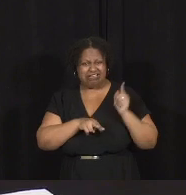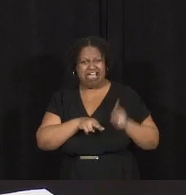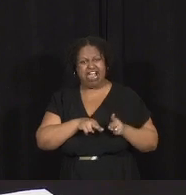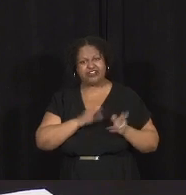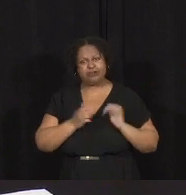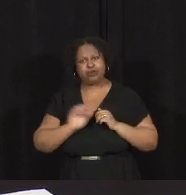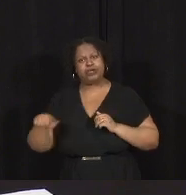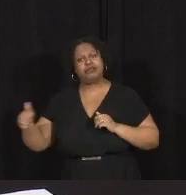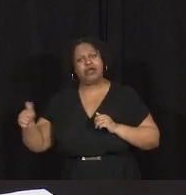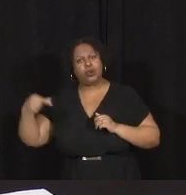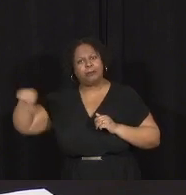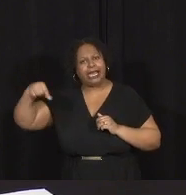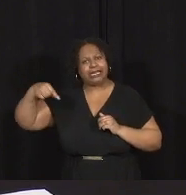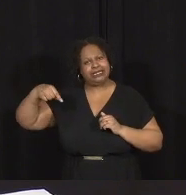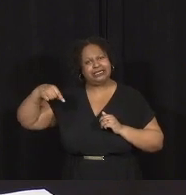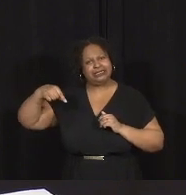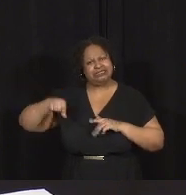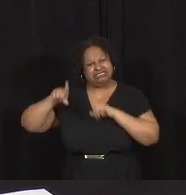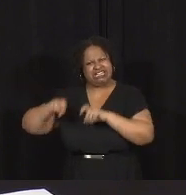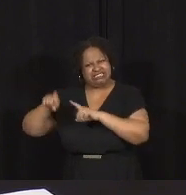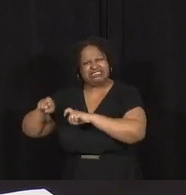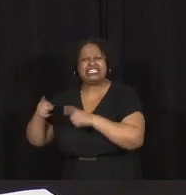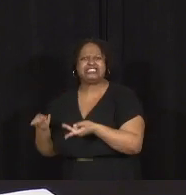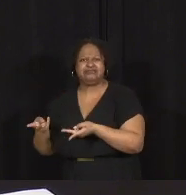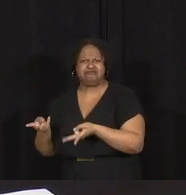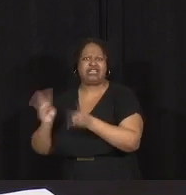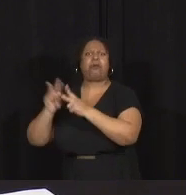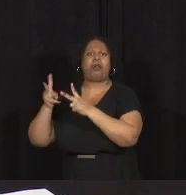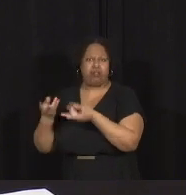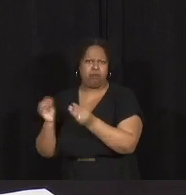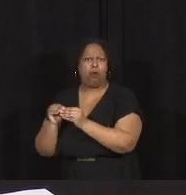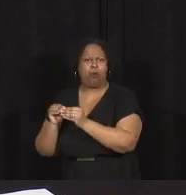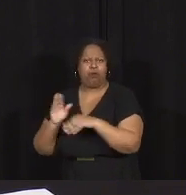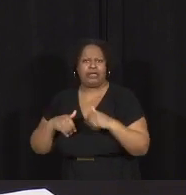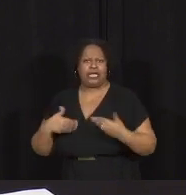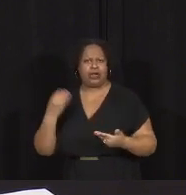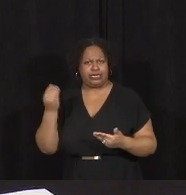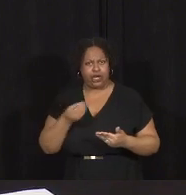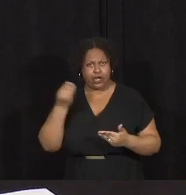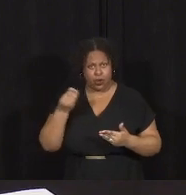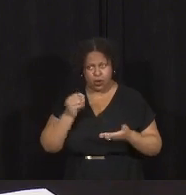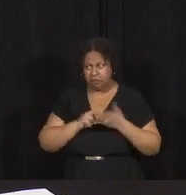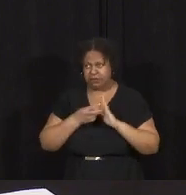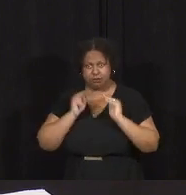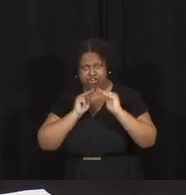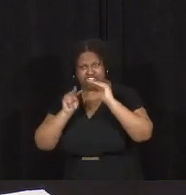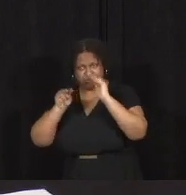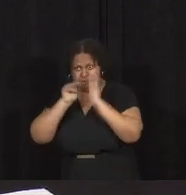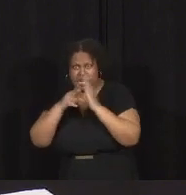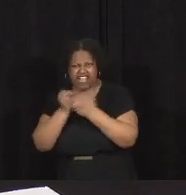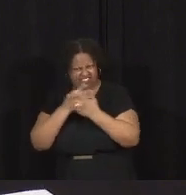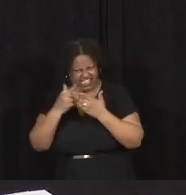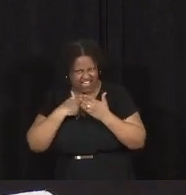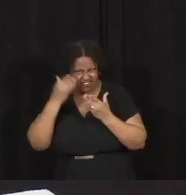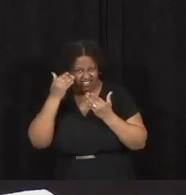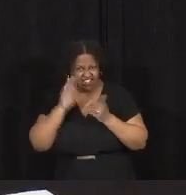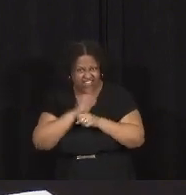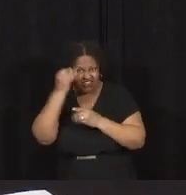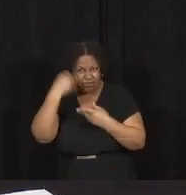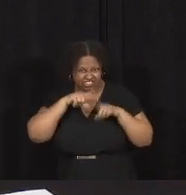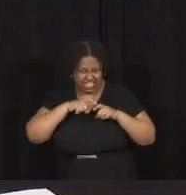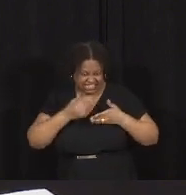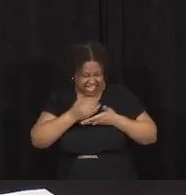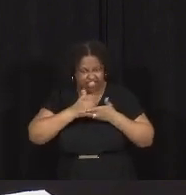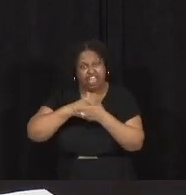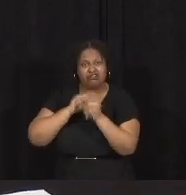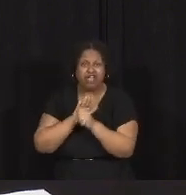or as much information as you need to do these projections? That is a very good